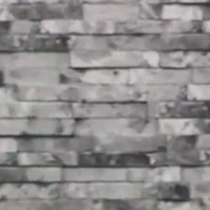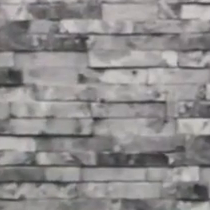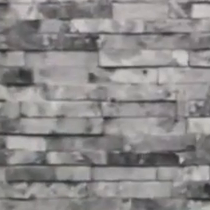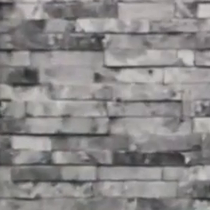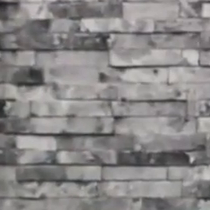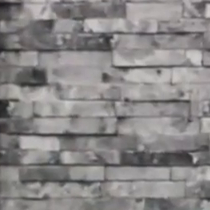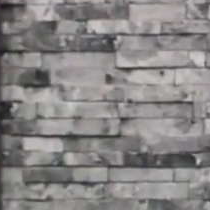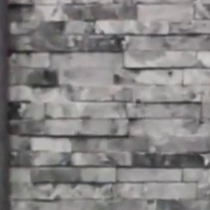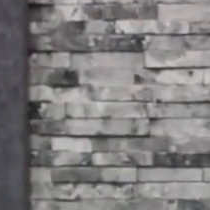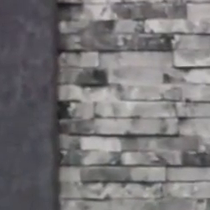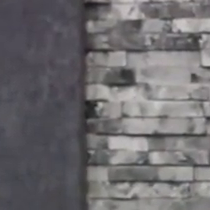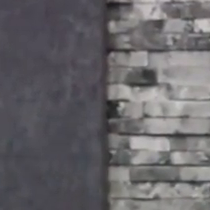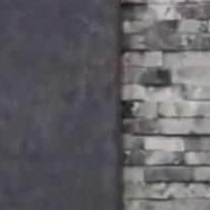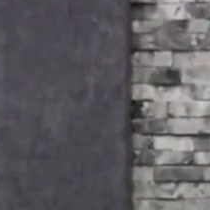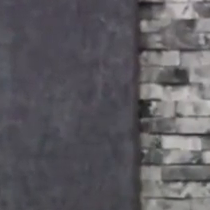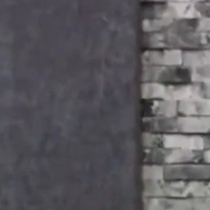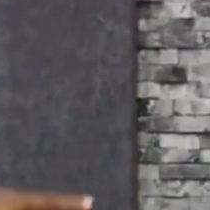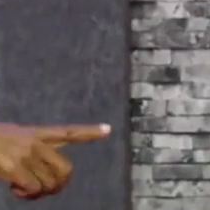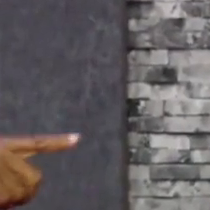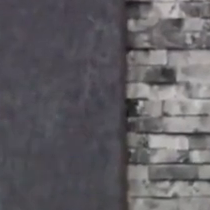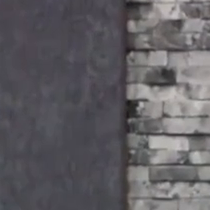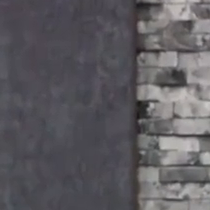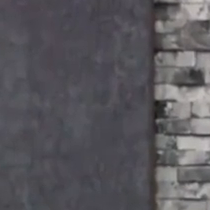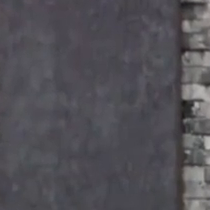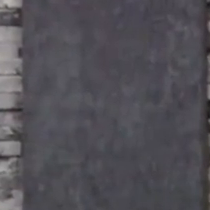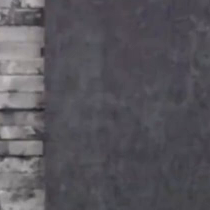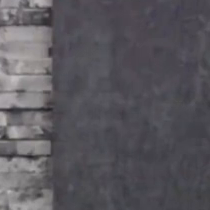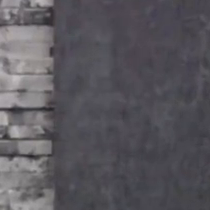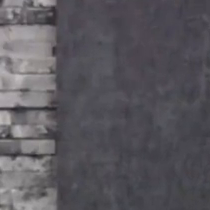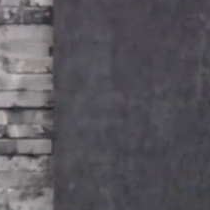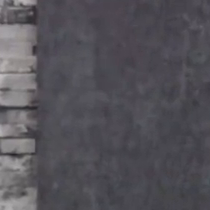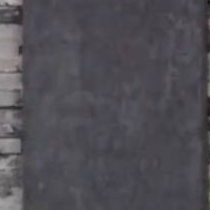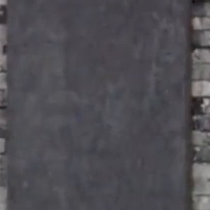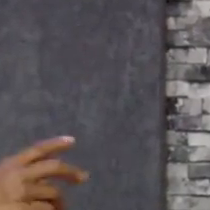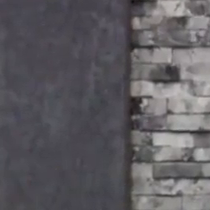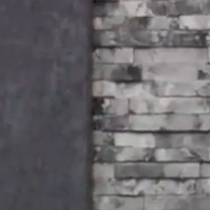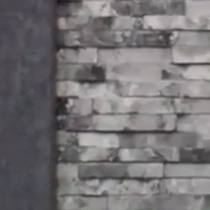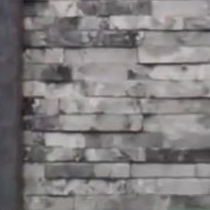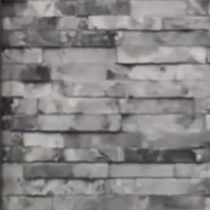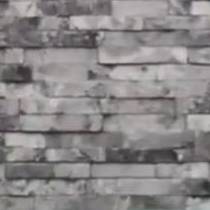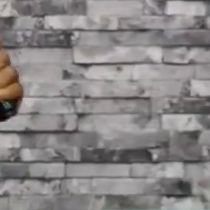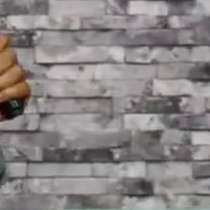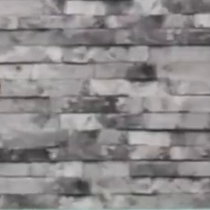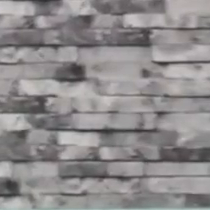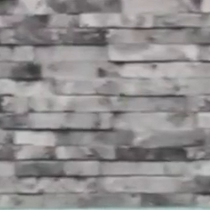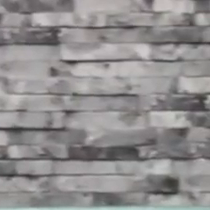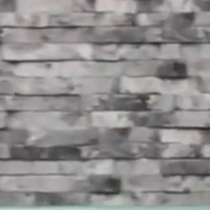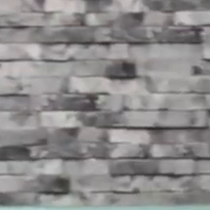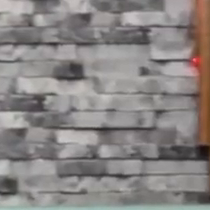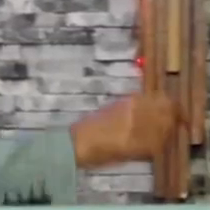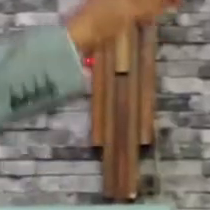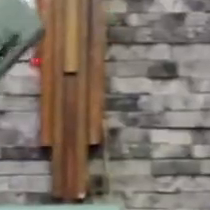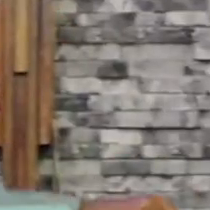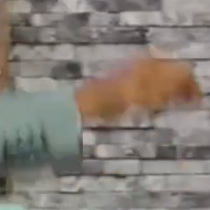die, come and hold this altar. Come and hold this rail. come and hold Israel. And